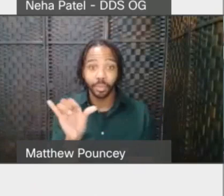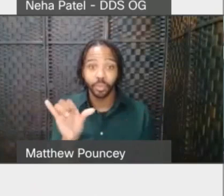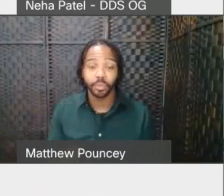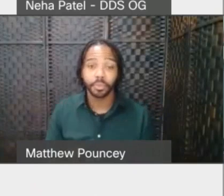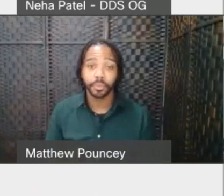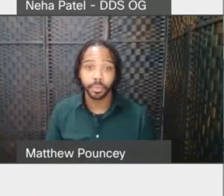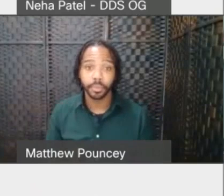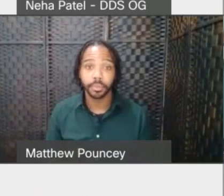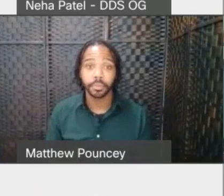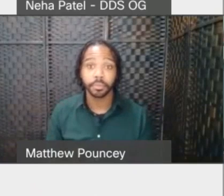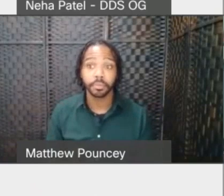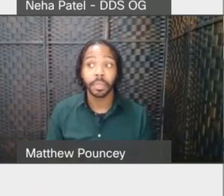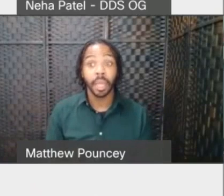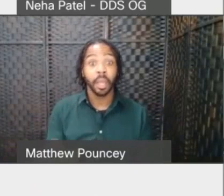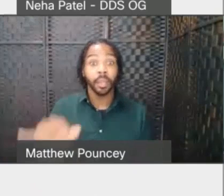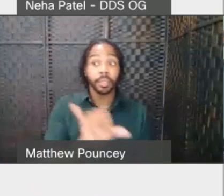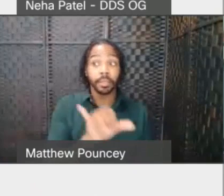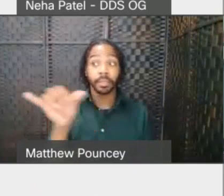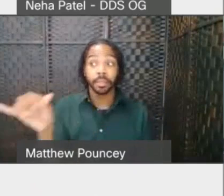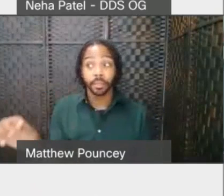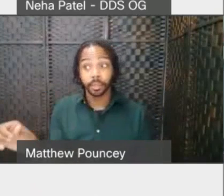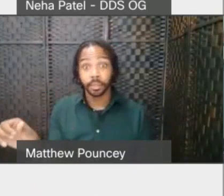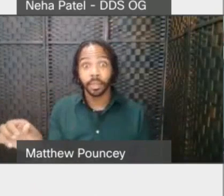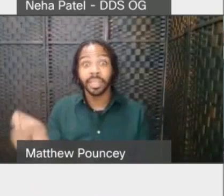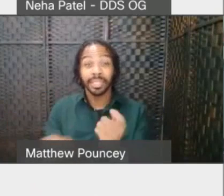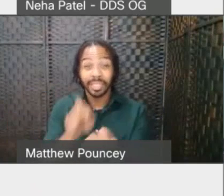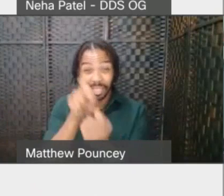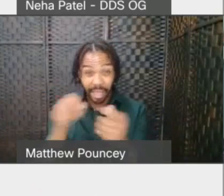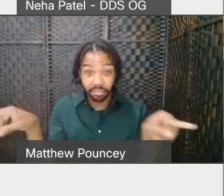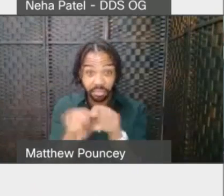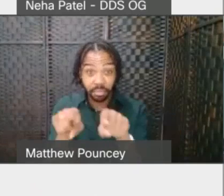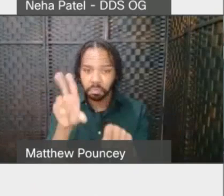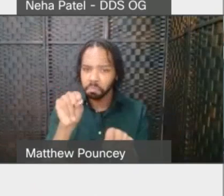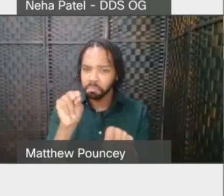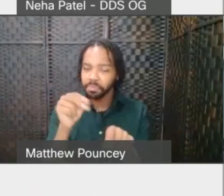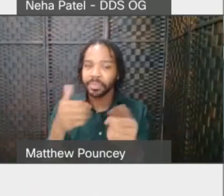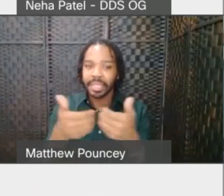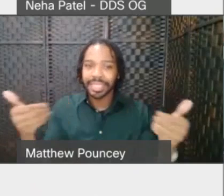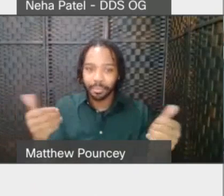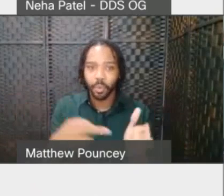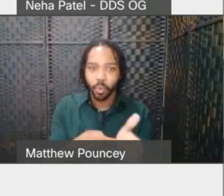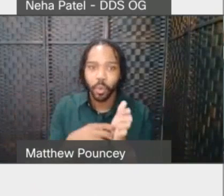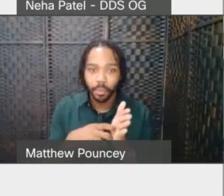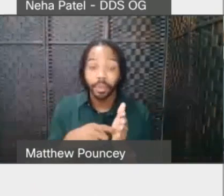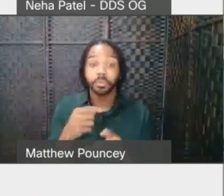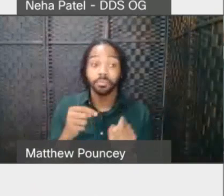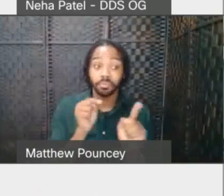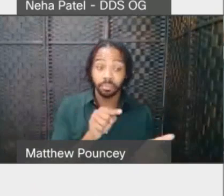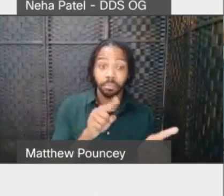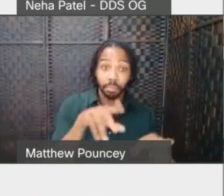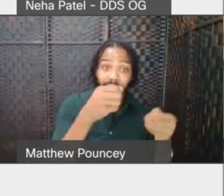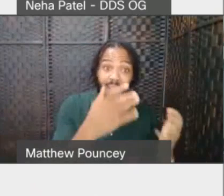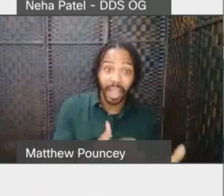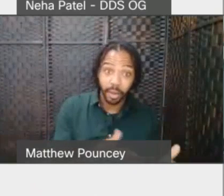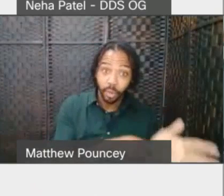Just because they're parallel does not necessarily mean they're duplicative. They have 2 different requirements. One is the provider's requirements, and one